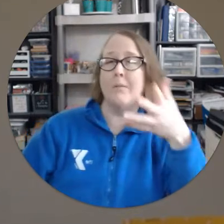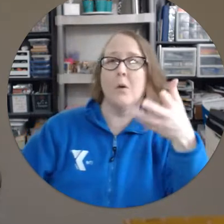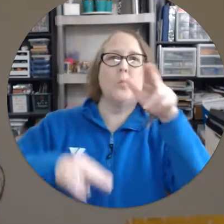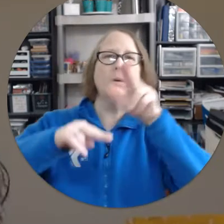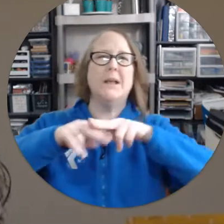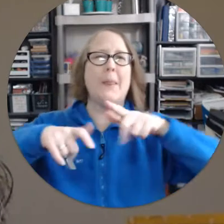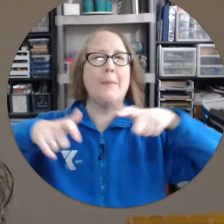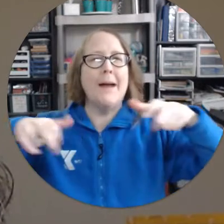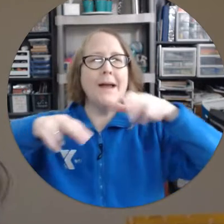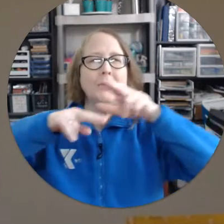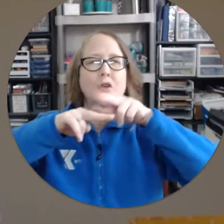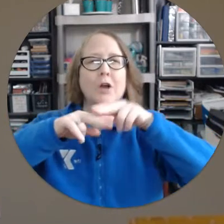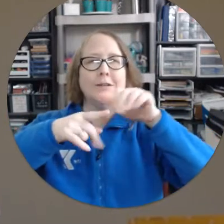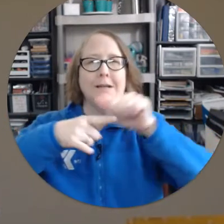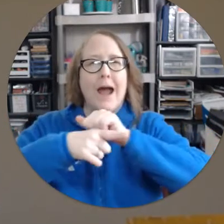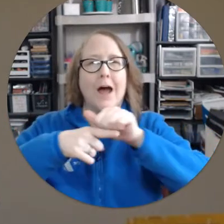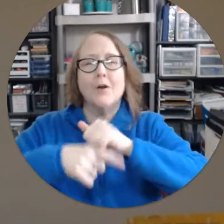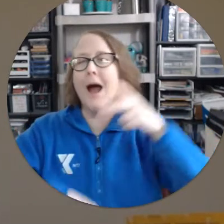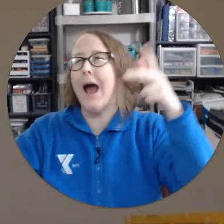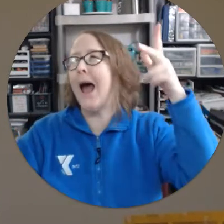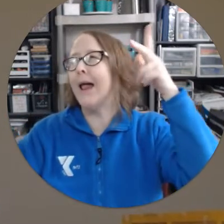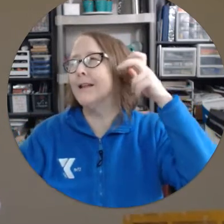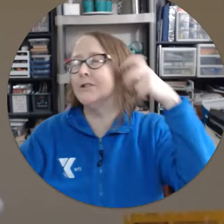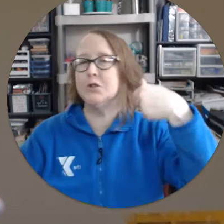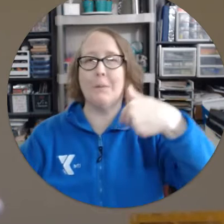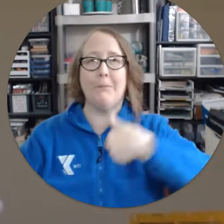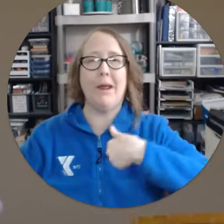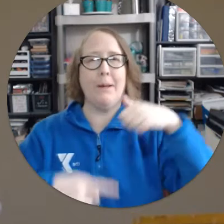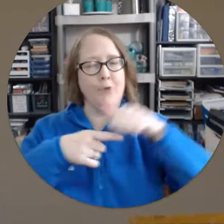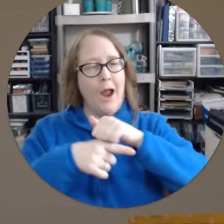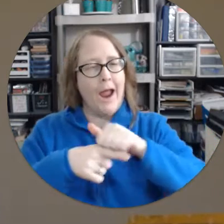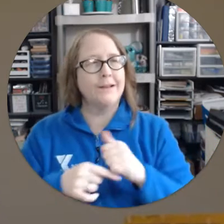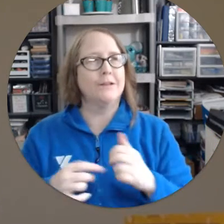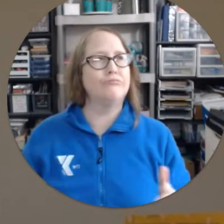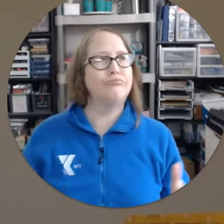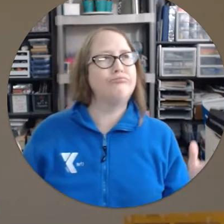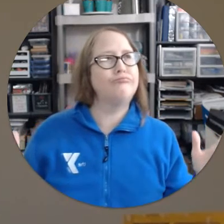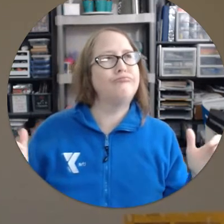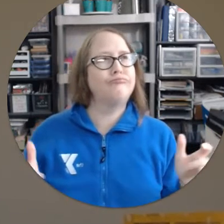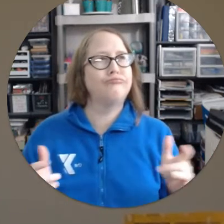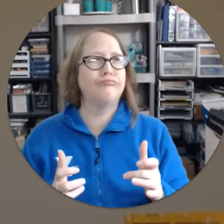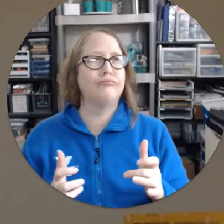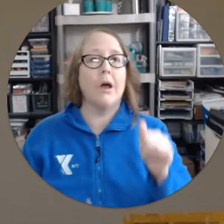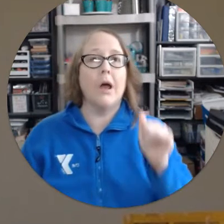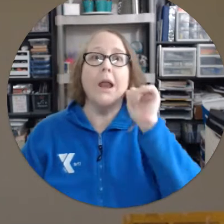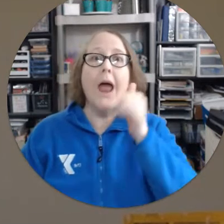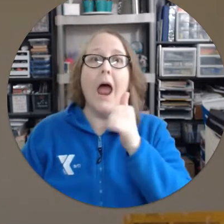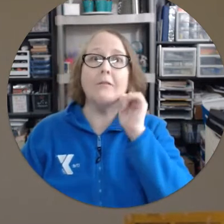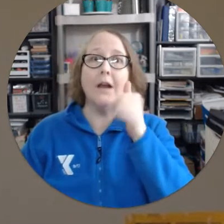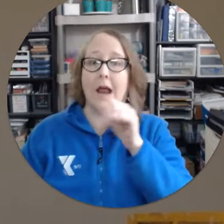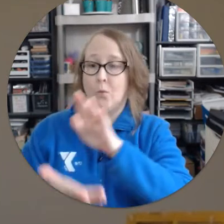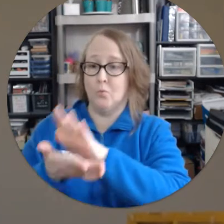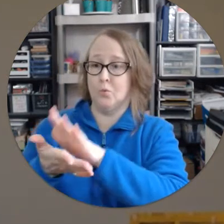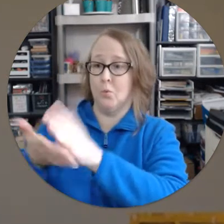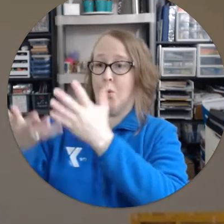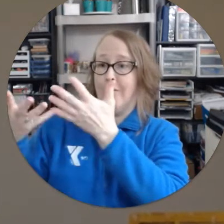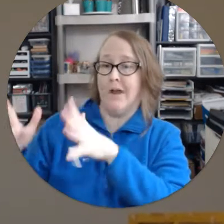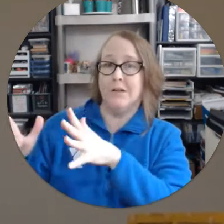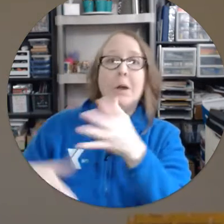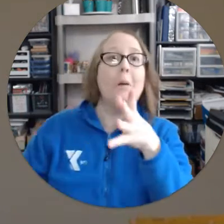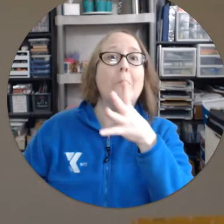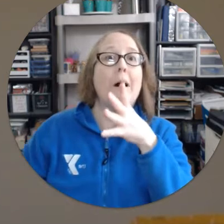listen to me practice. And every day after school, while Mama was at her job at the